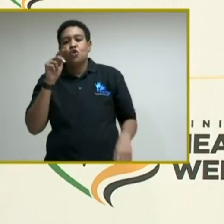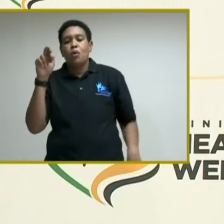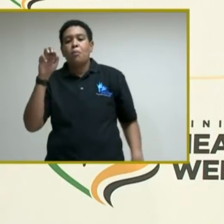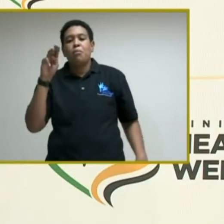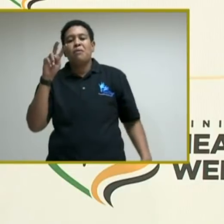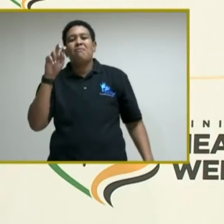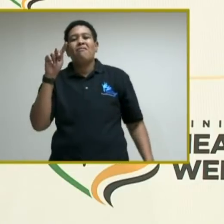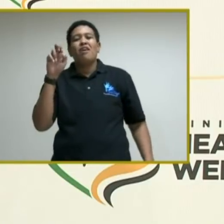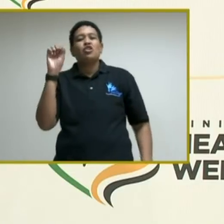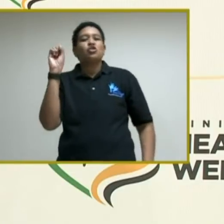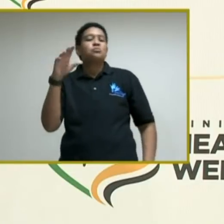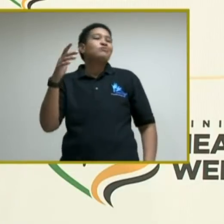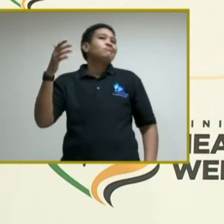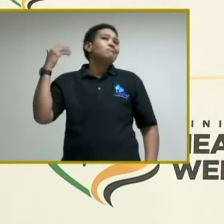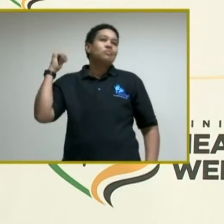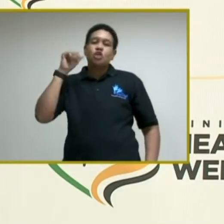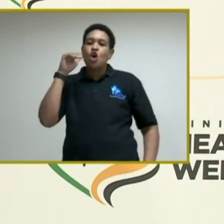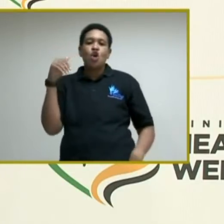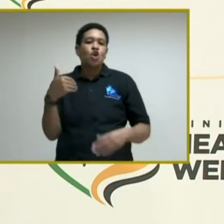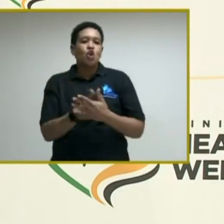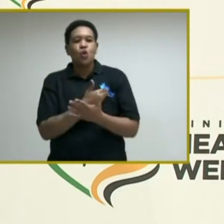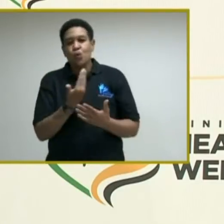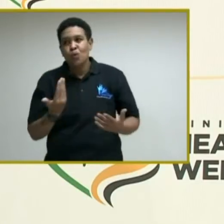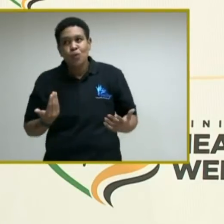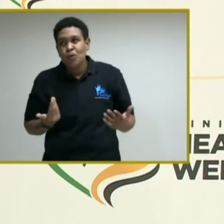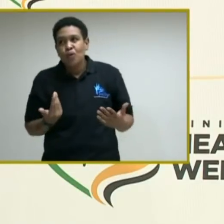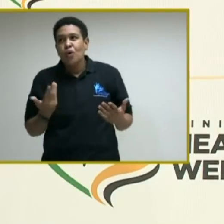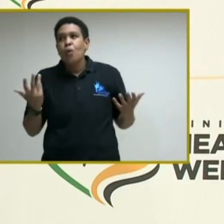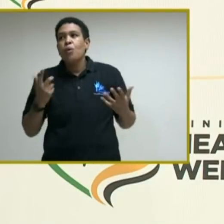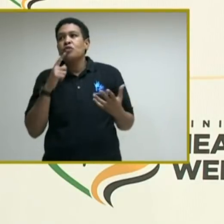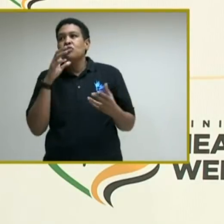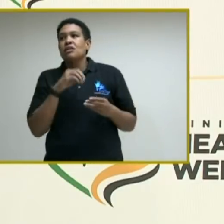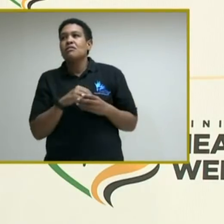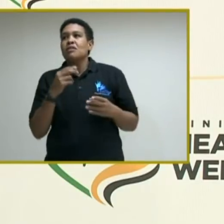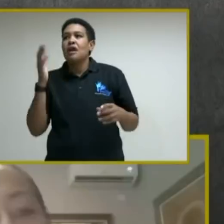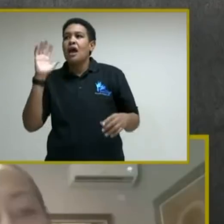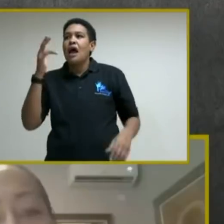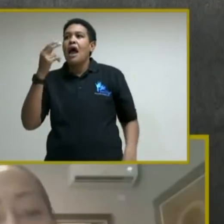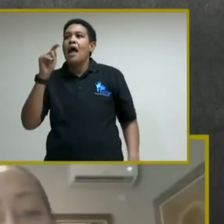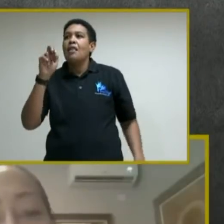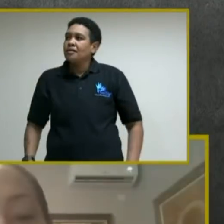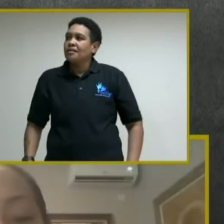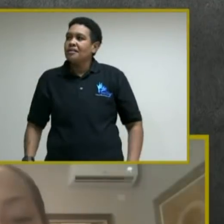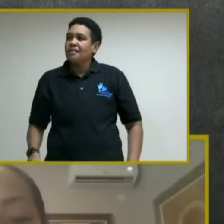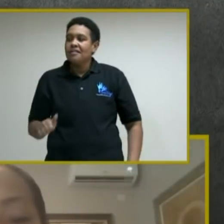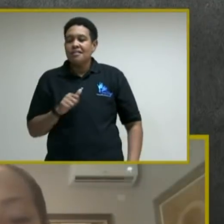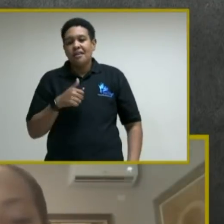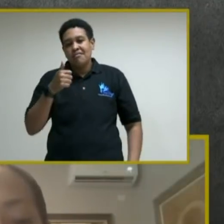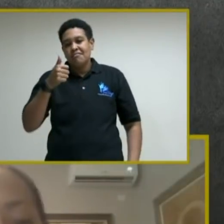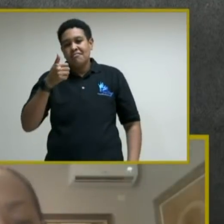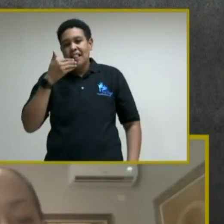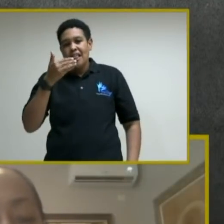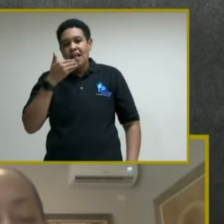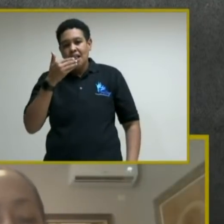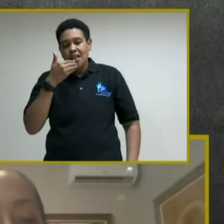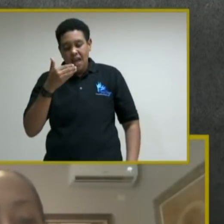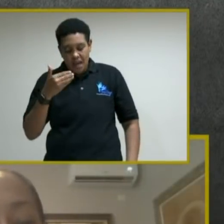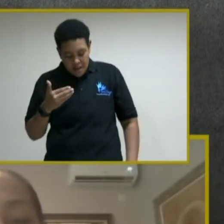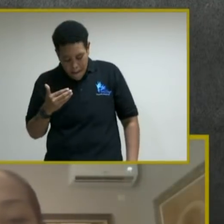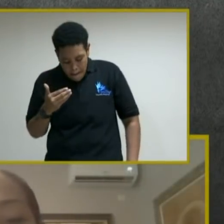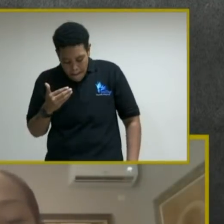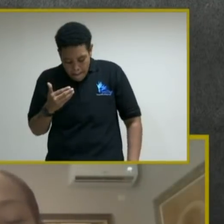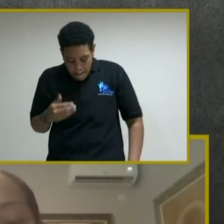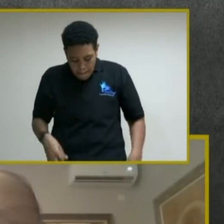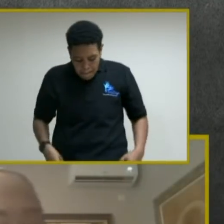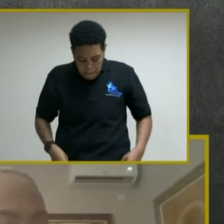out some time ago. It's not new, and what it involves. Hi, Heather, how are you? Well, thank you, Minister. Okay, great. Tell